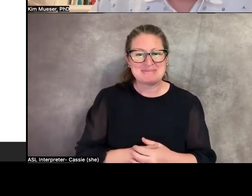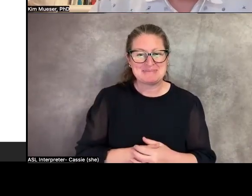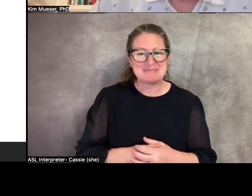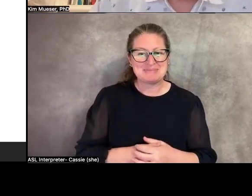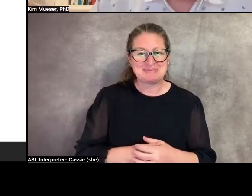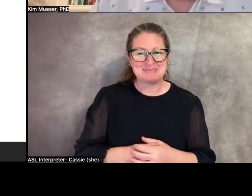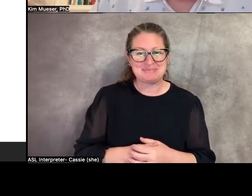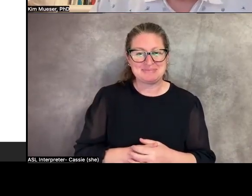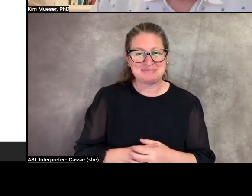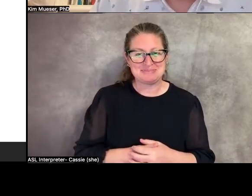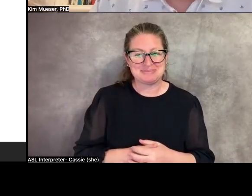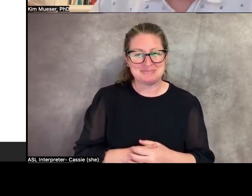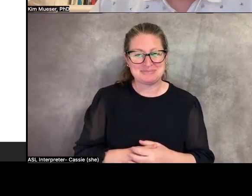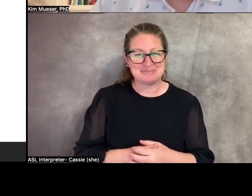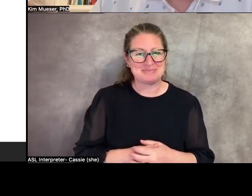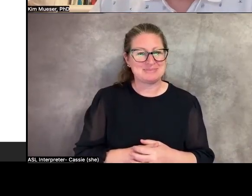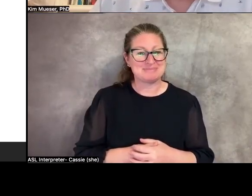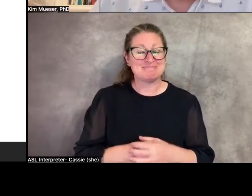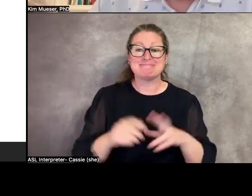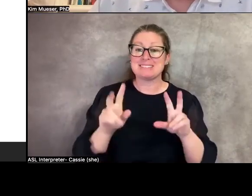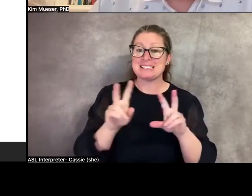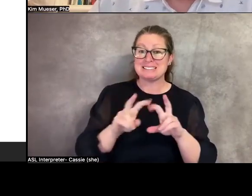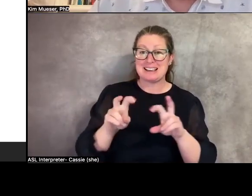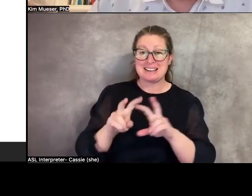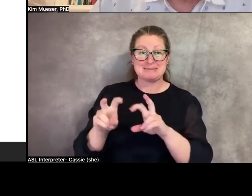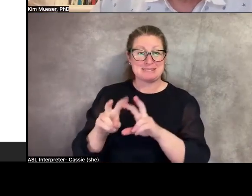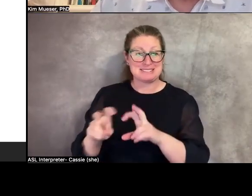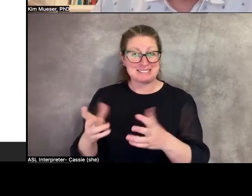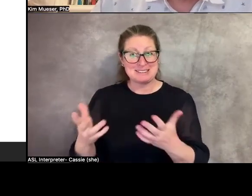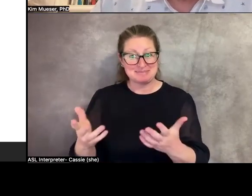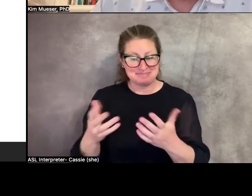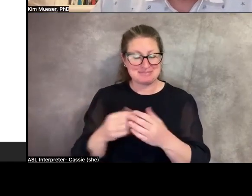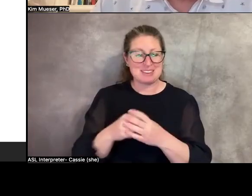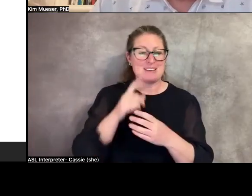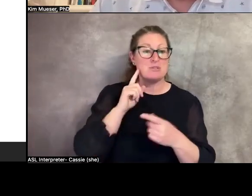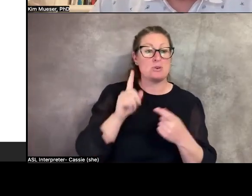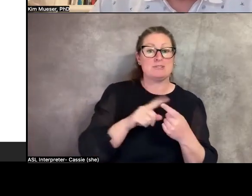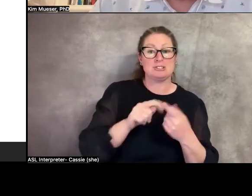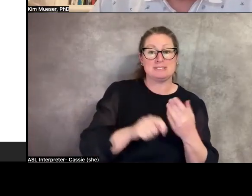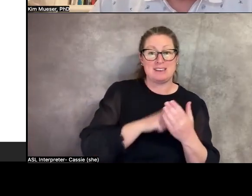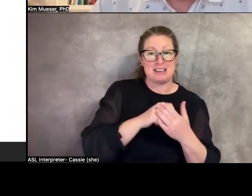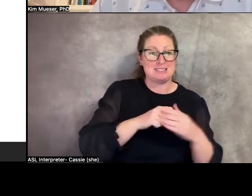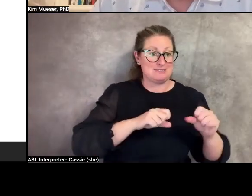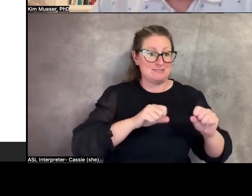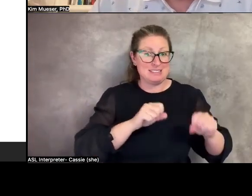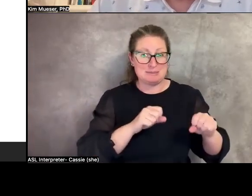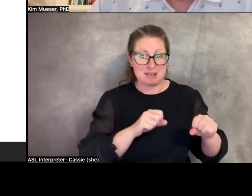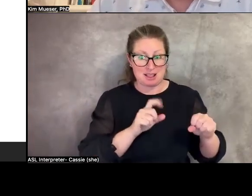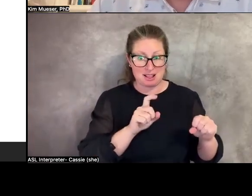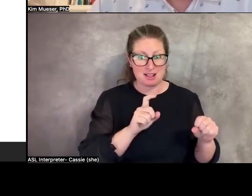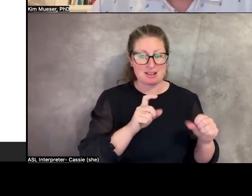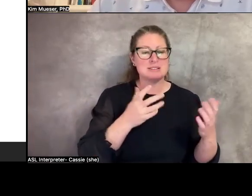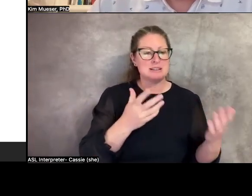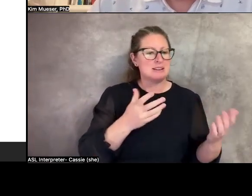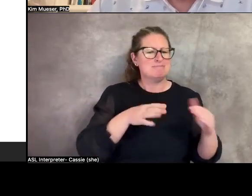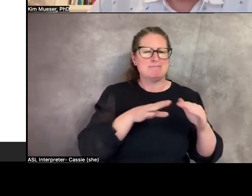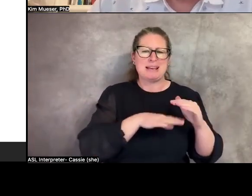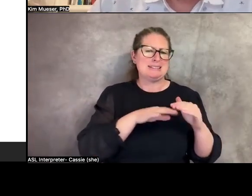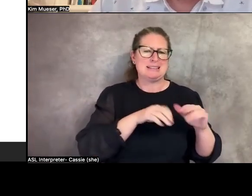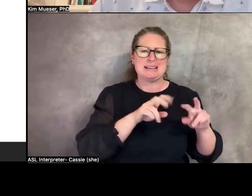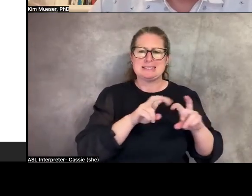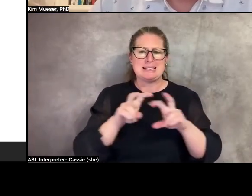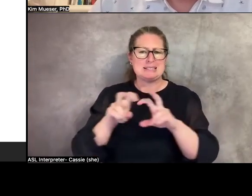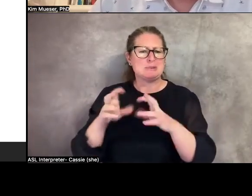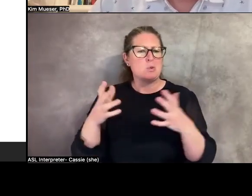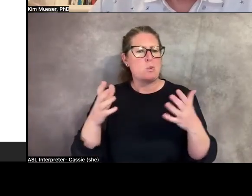And to talk a little bit about assessments, in the feasibility open trial, we did basic assessments of